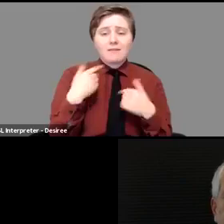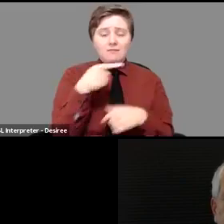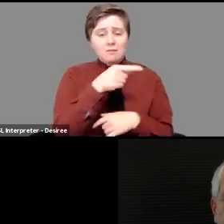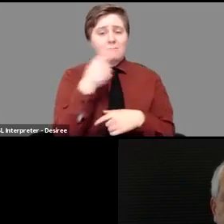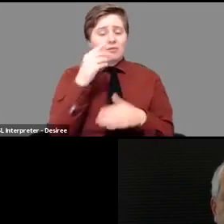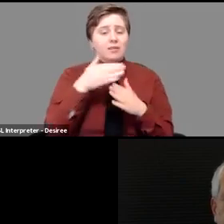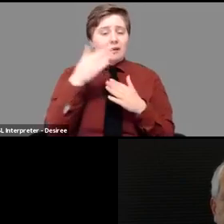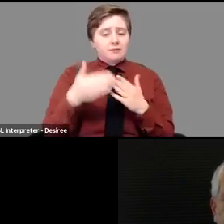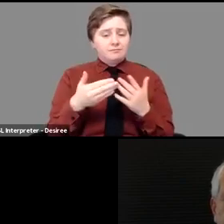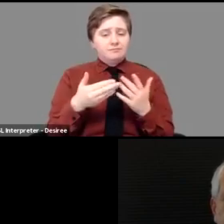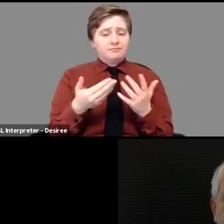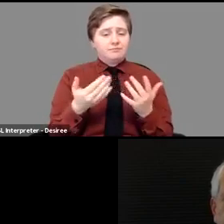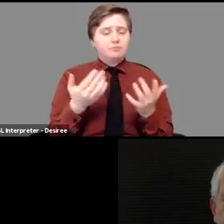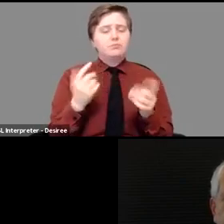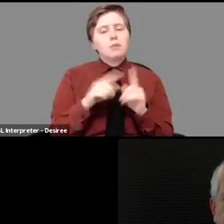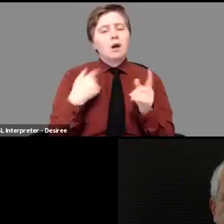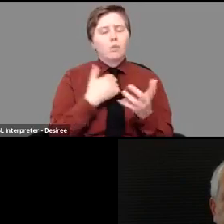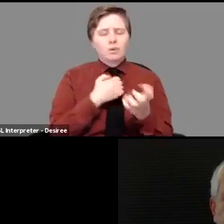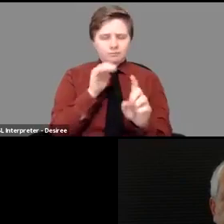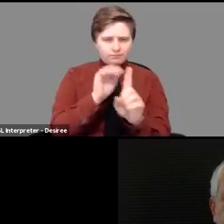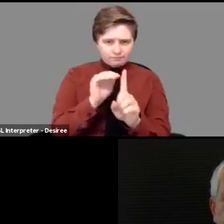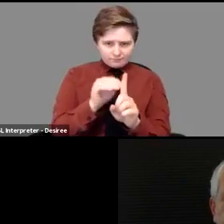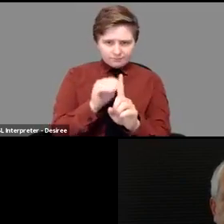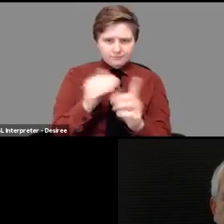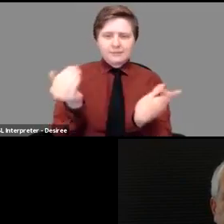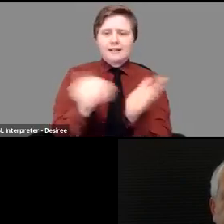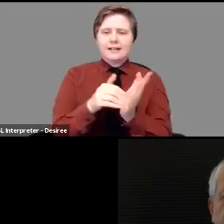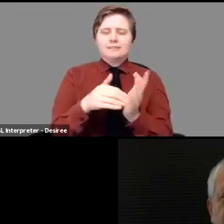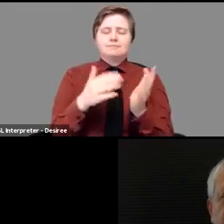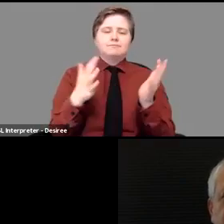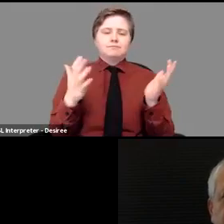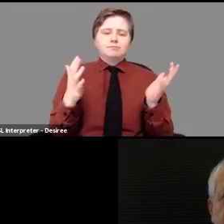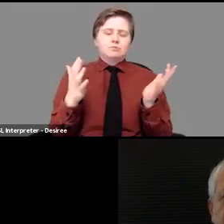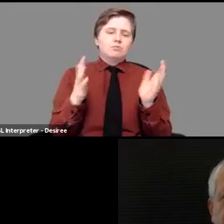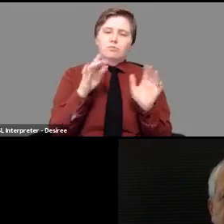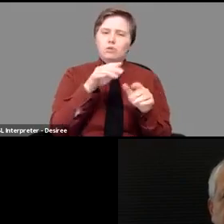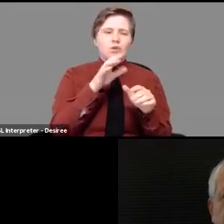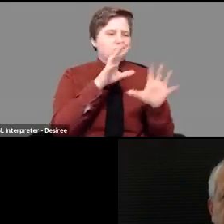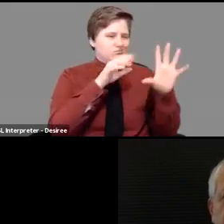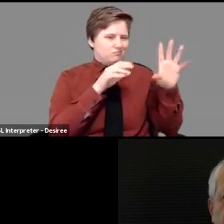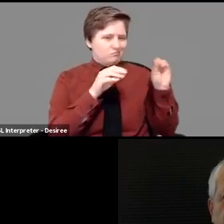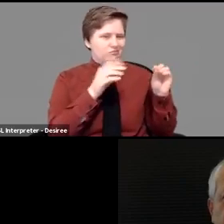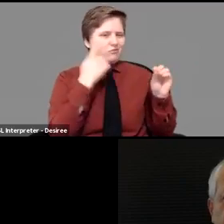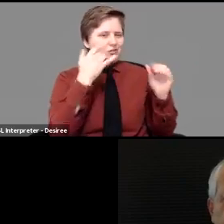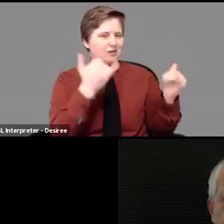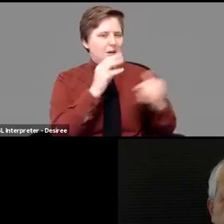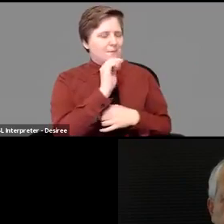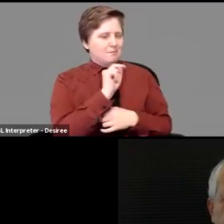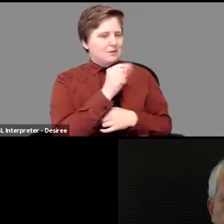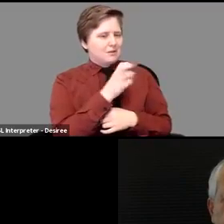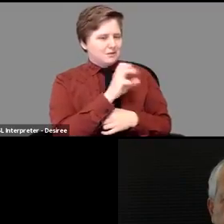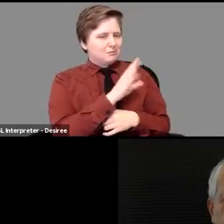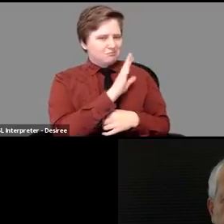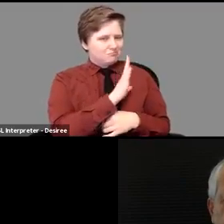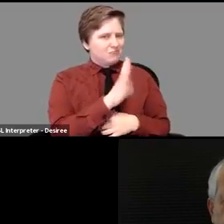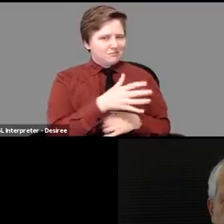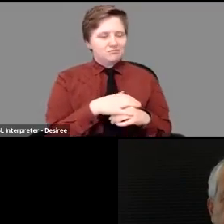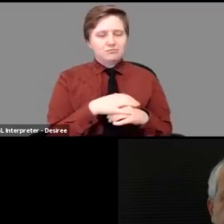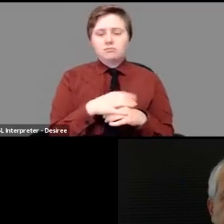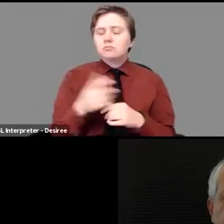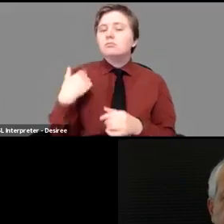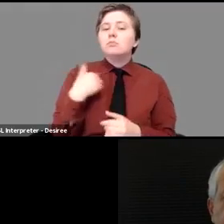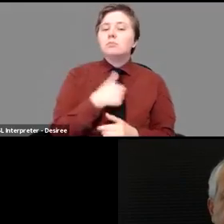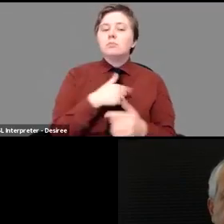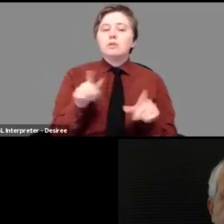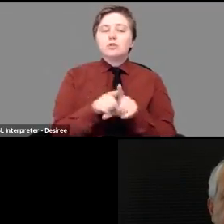him. We do want to remind you, and you can turn your camera off for now, Matthew, that we do